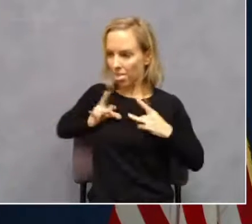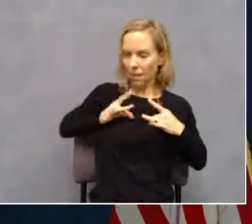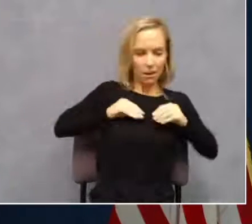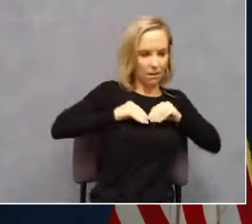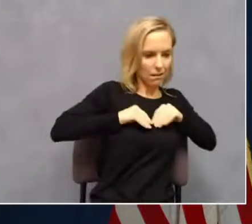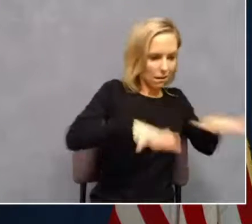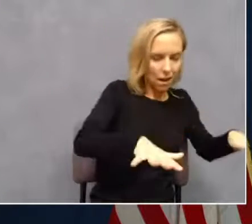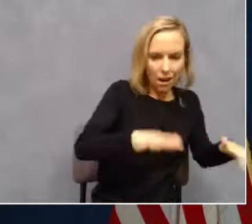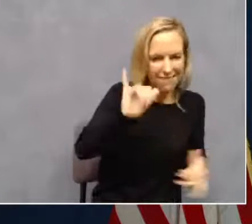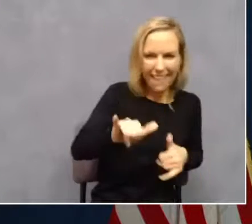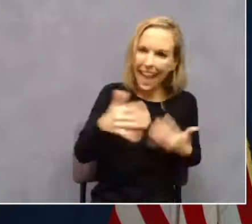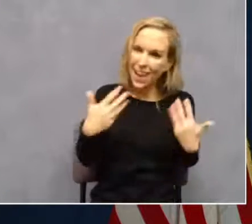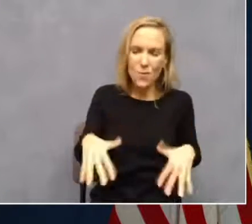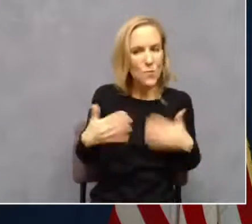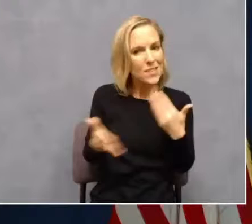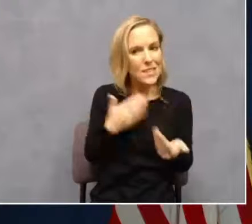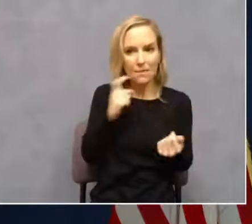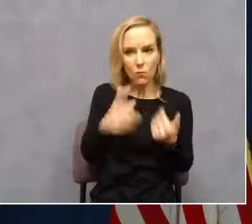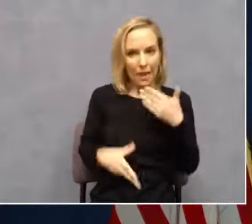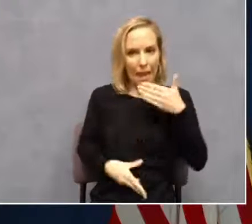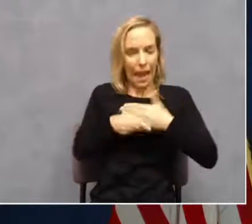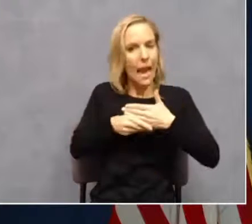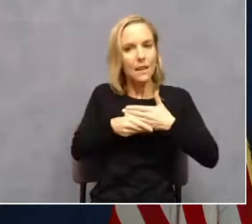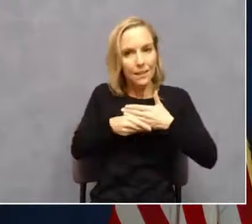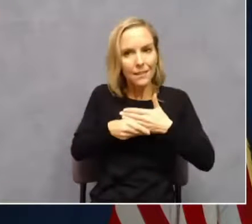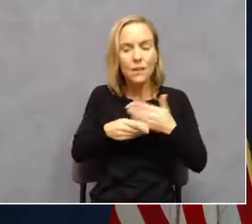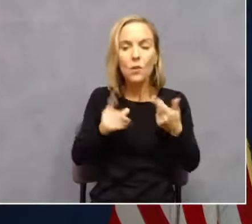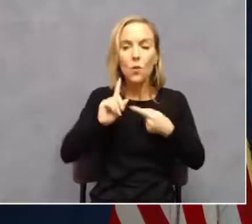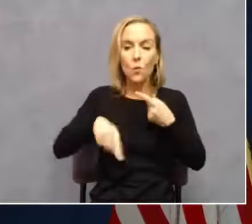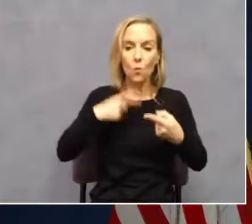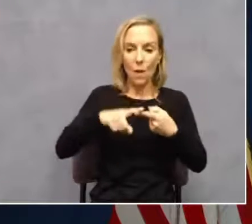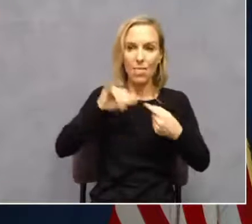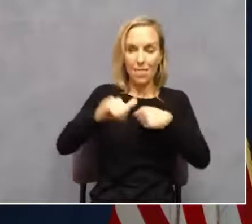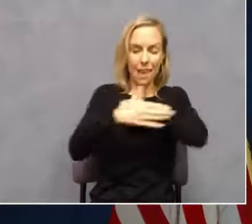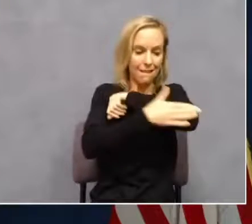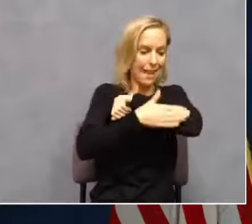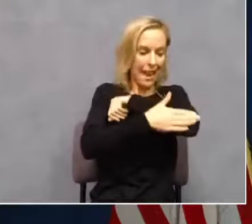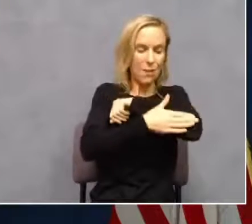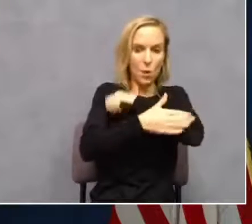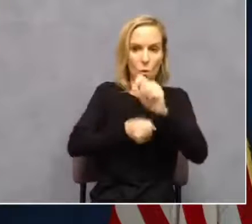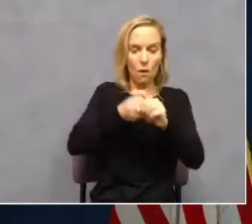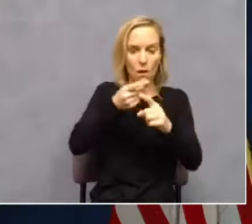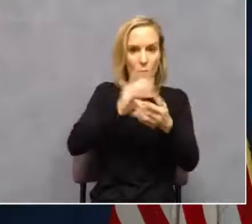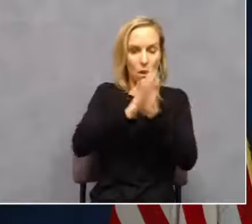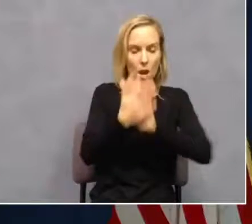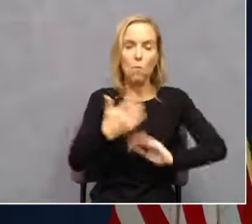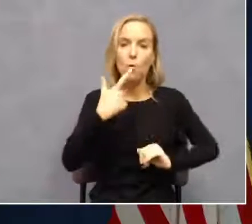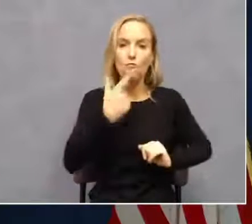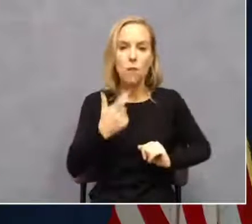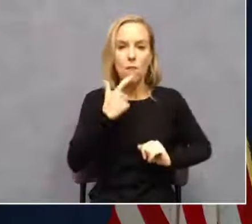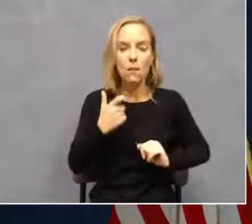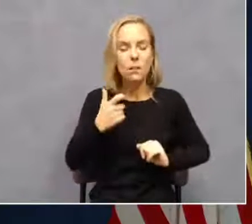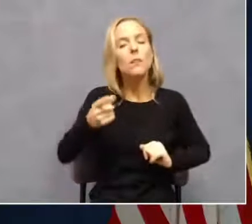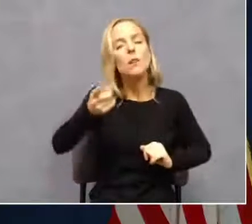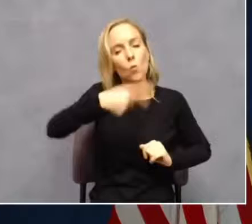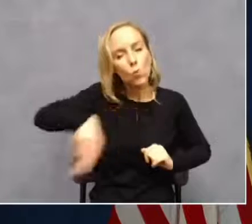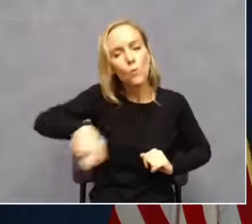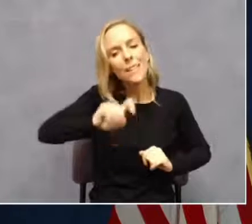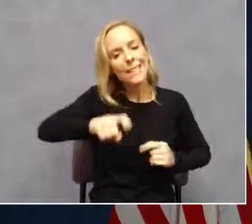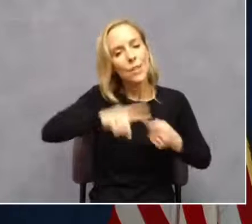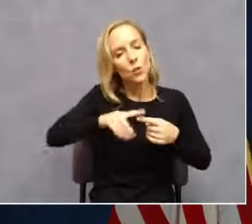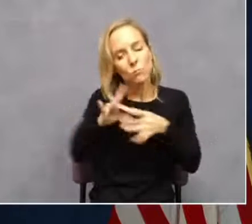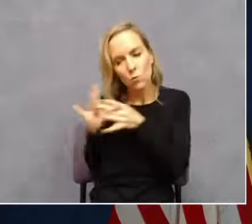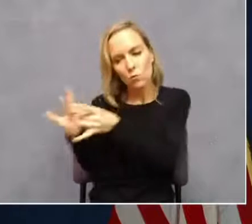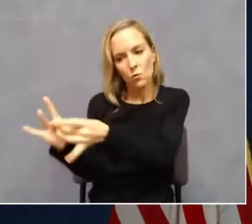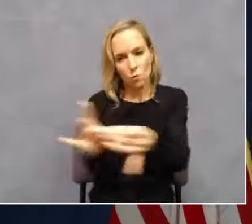we need to see from everybody, that when that county hits red, that everybody comes together in a coordinated